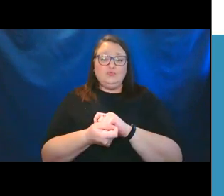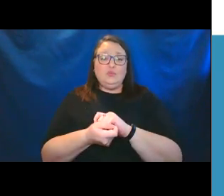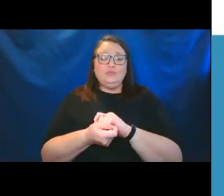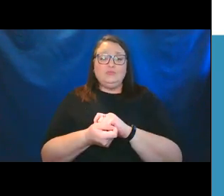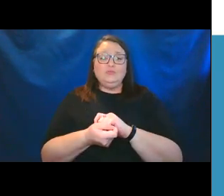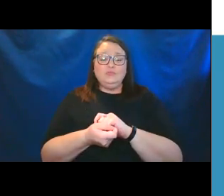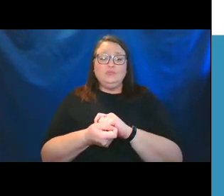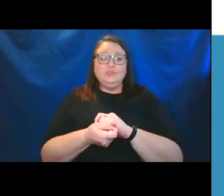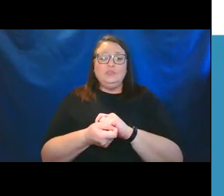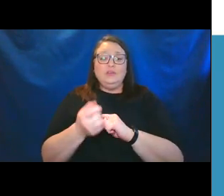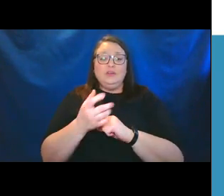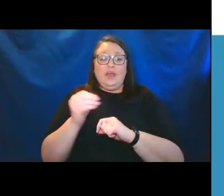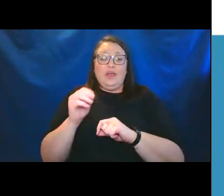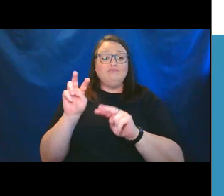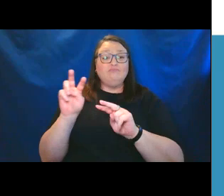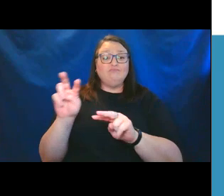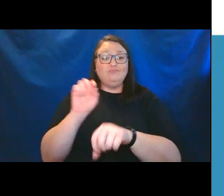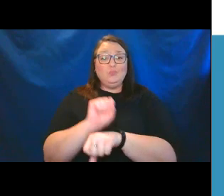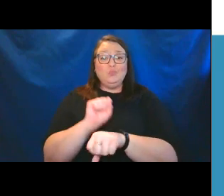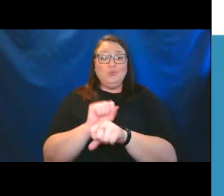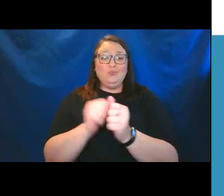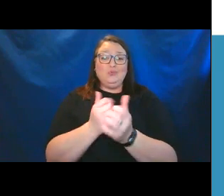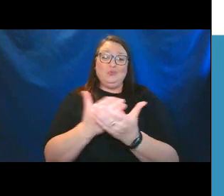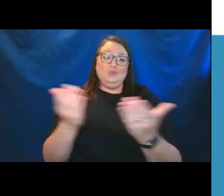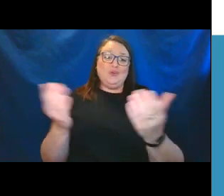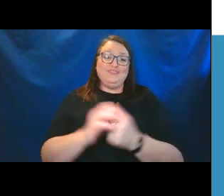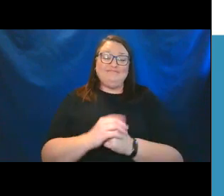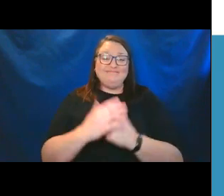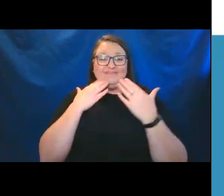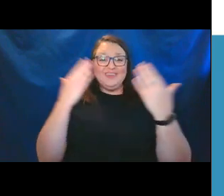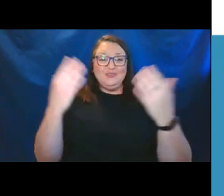And we look forward to working with you all. Thank you.